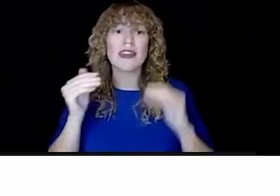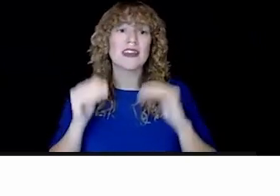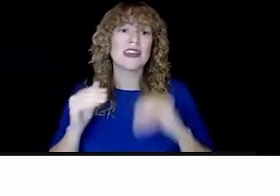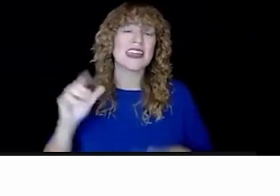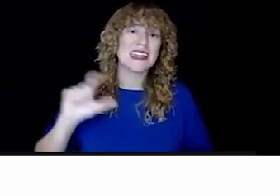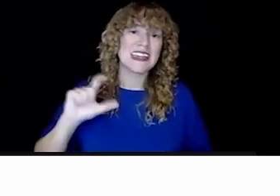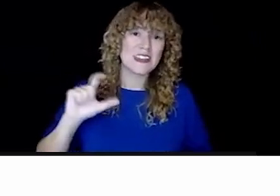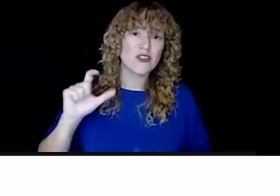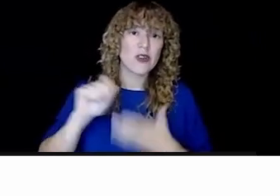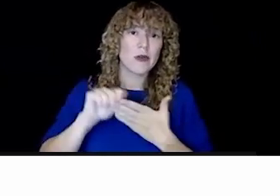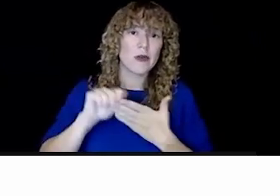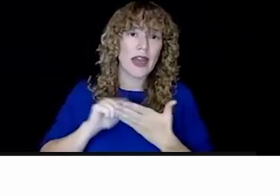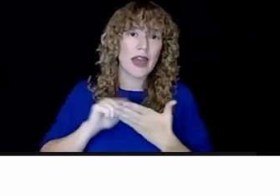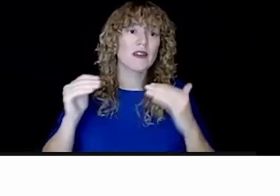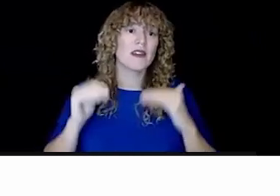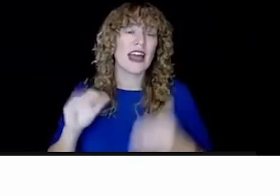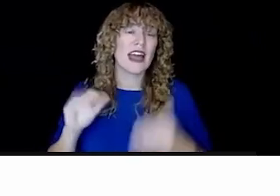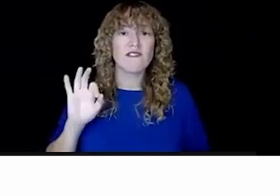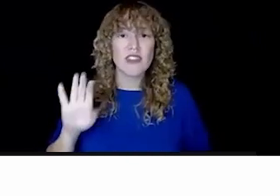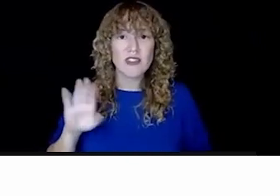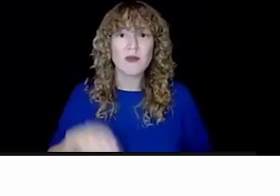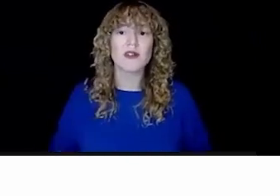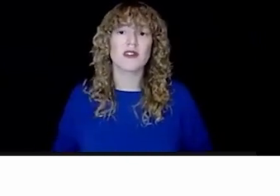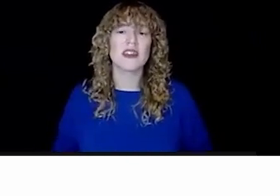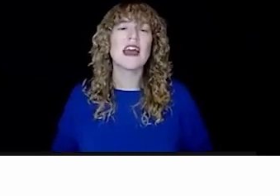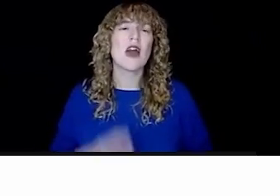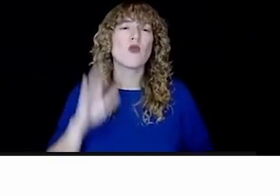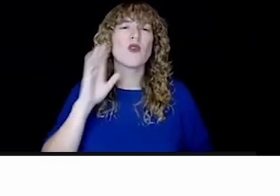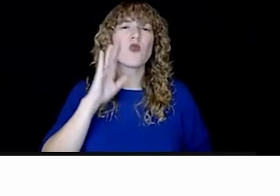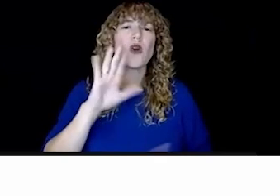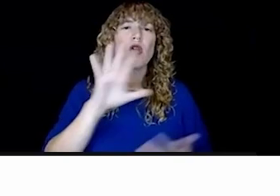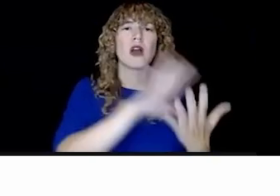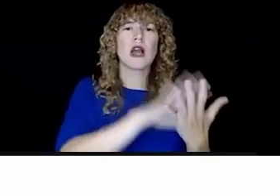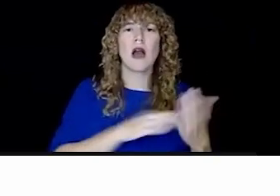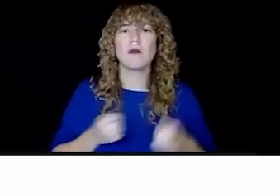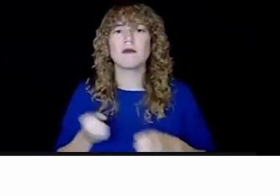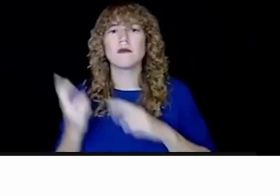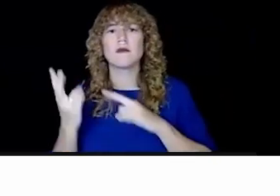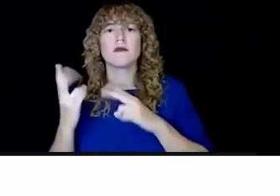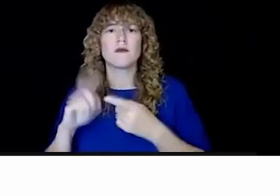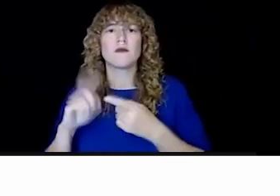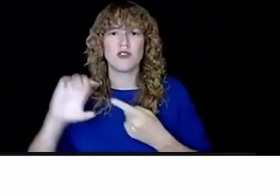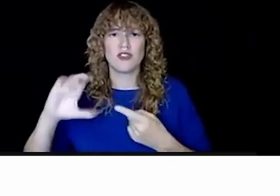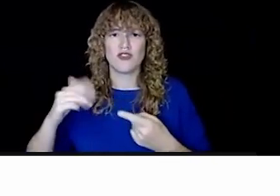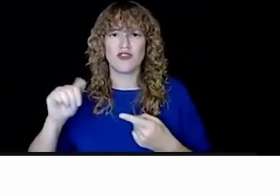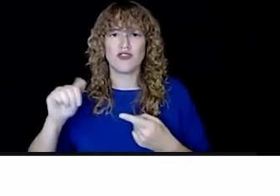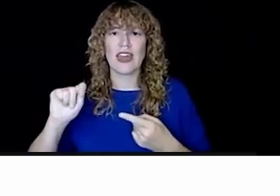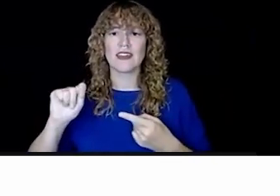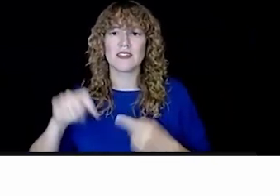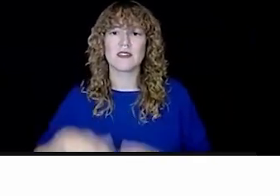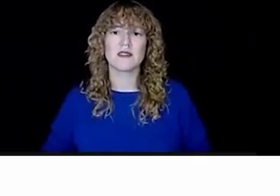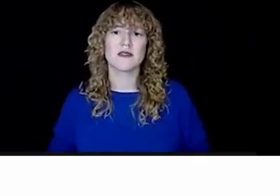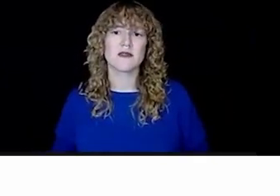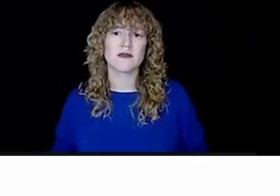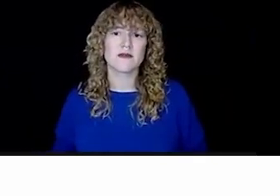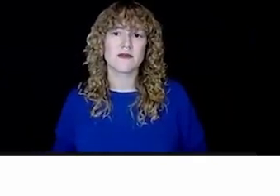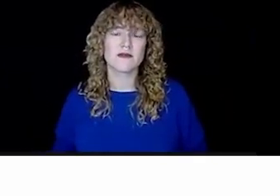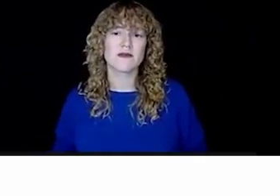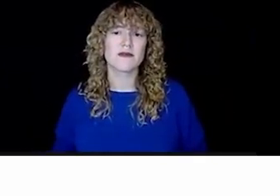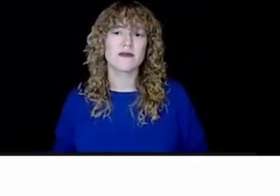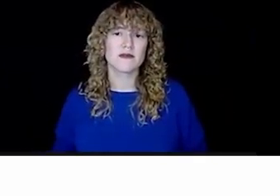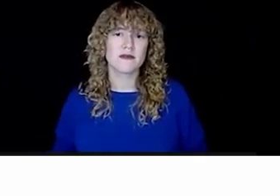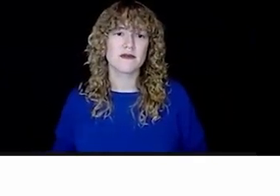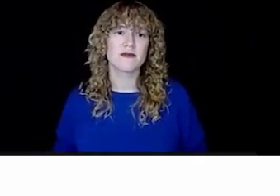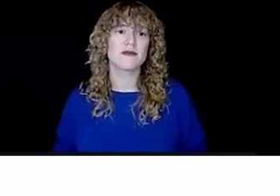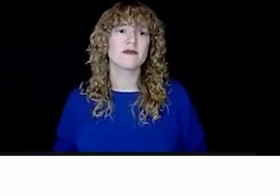information will be copied into the chat for easy access. Also, if you're attending this meeting today, you probably